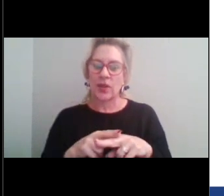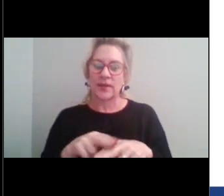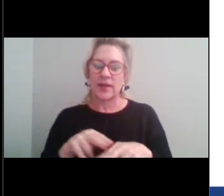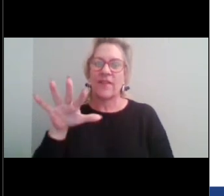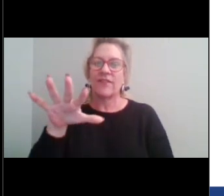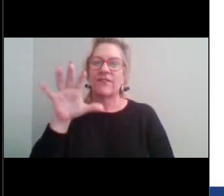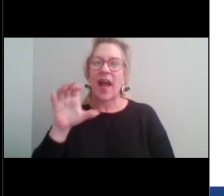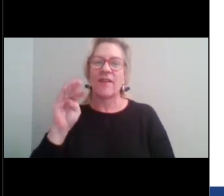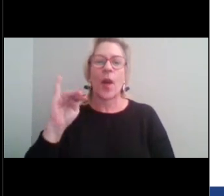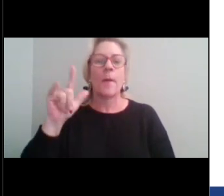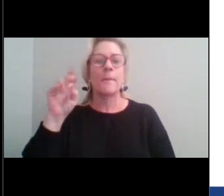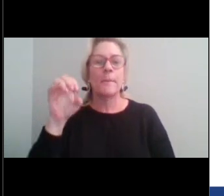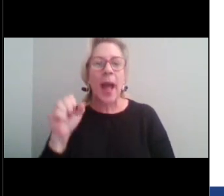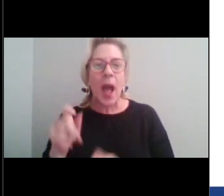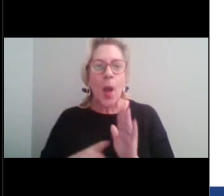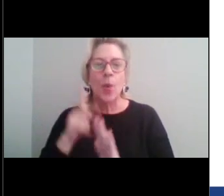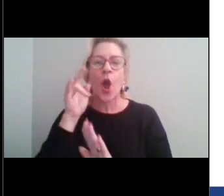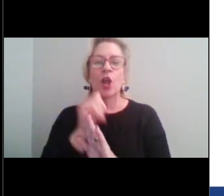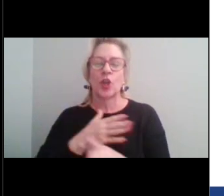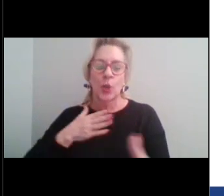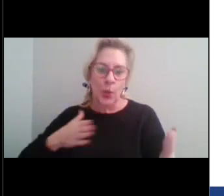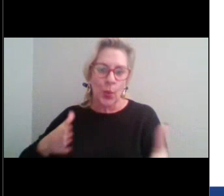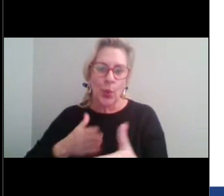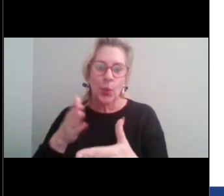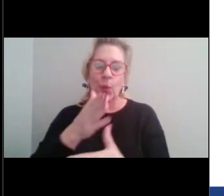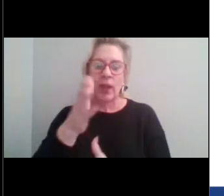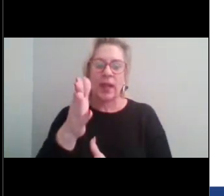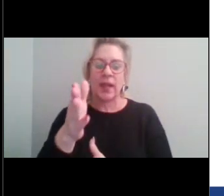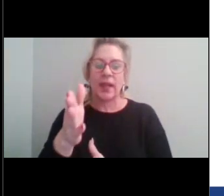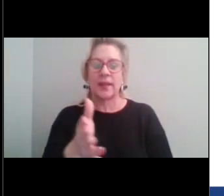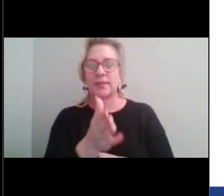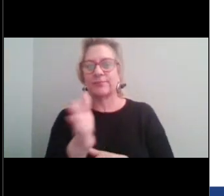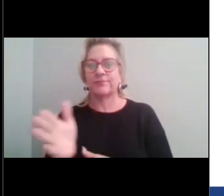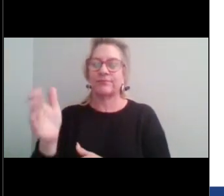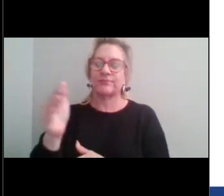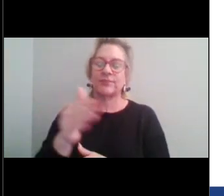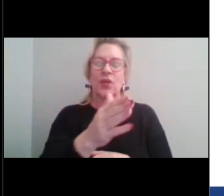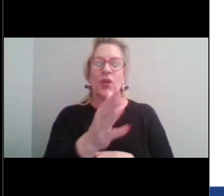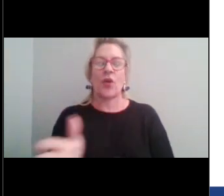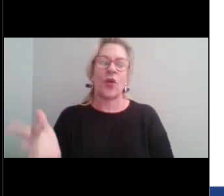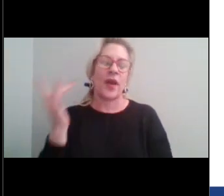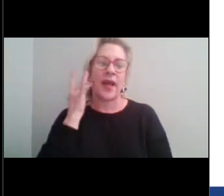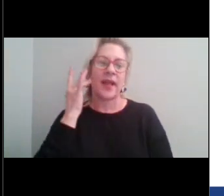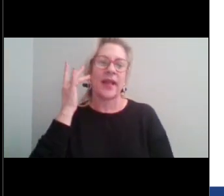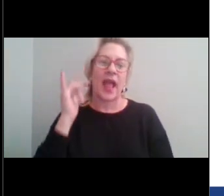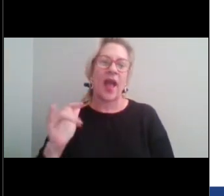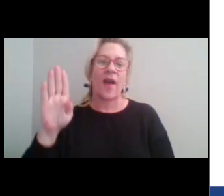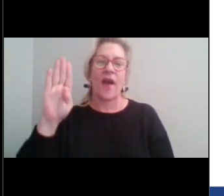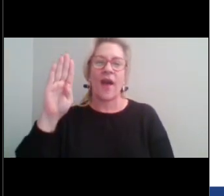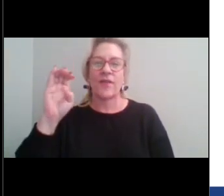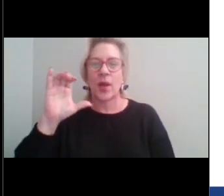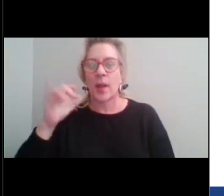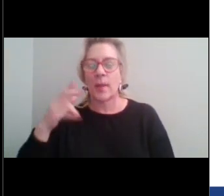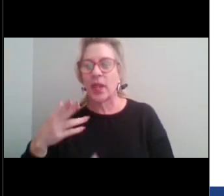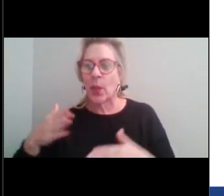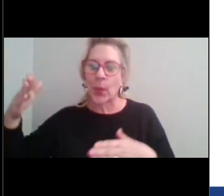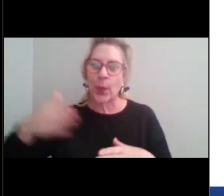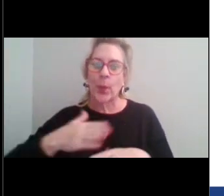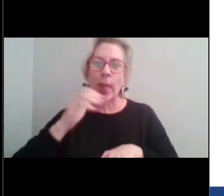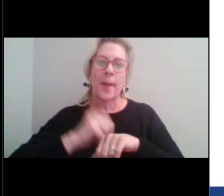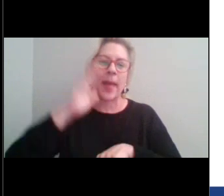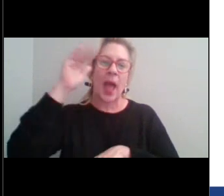500-mile project that goes through all the great topography of California, from the coastal sections through mountainous regions, through